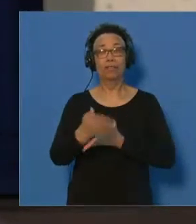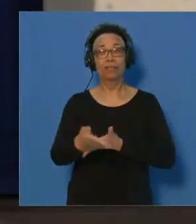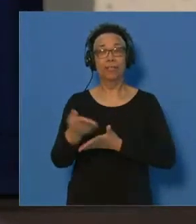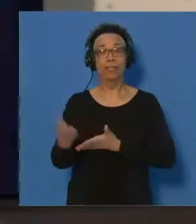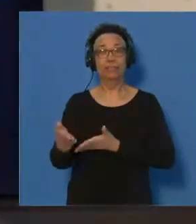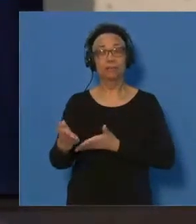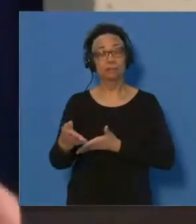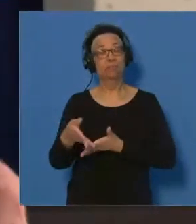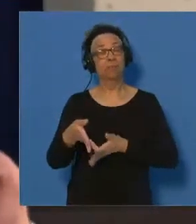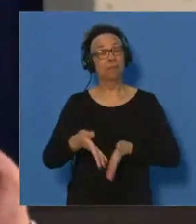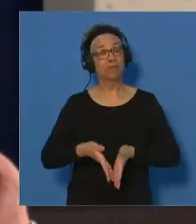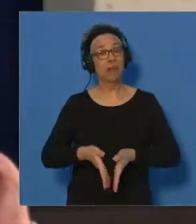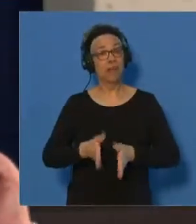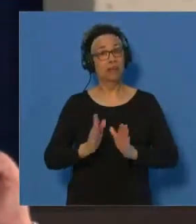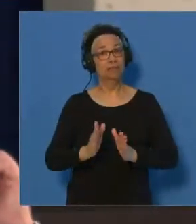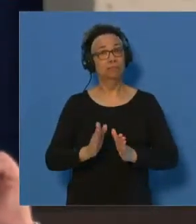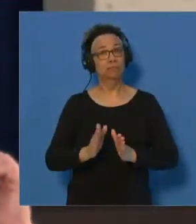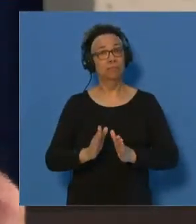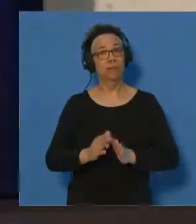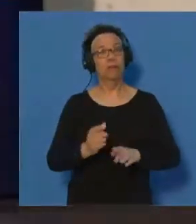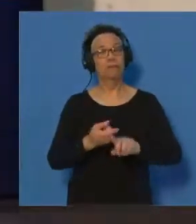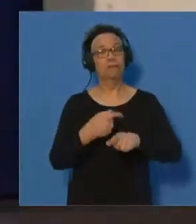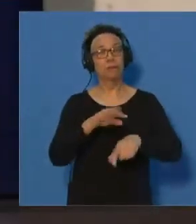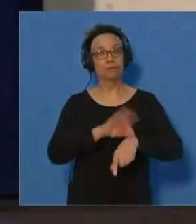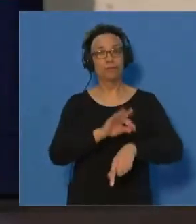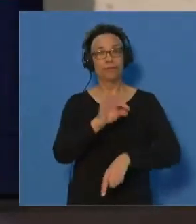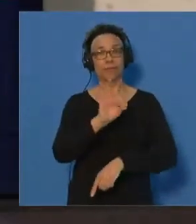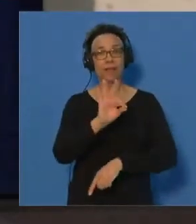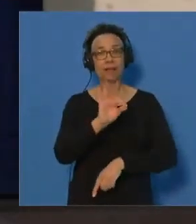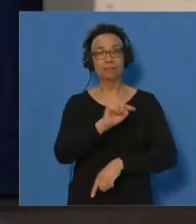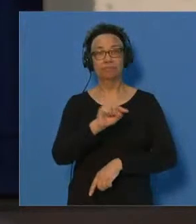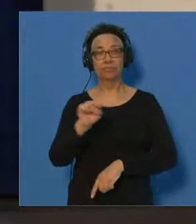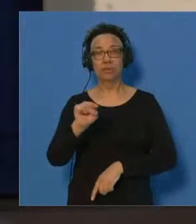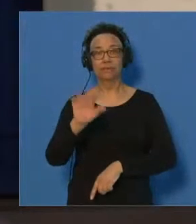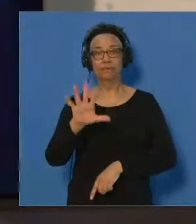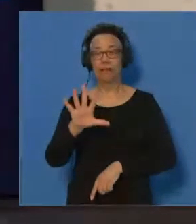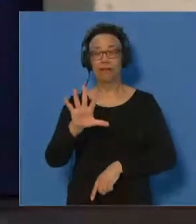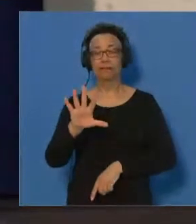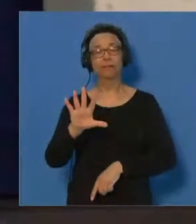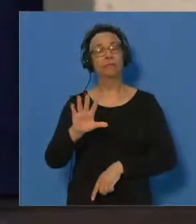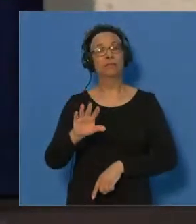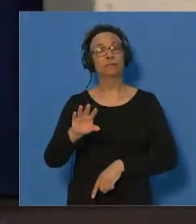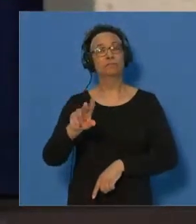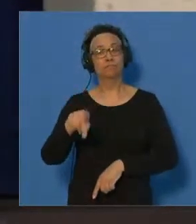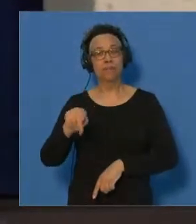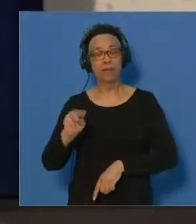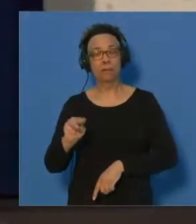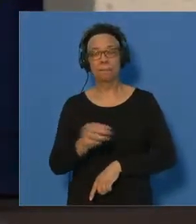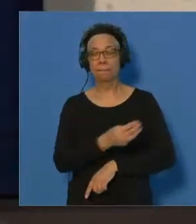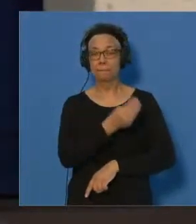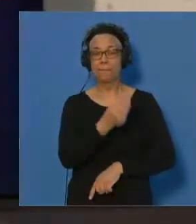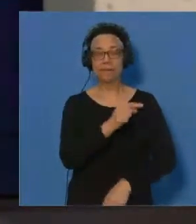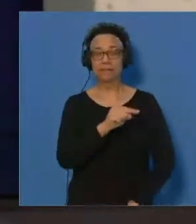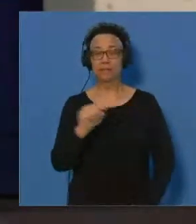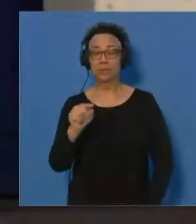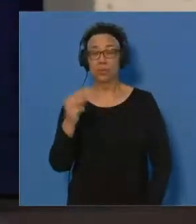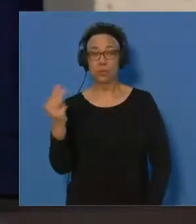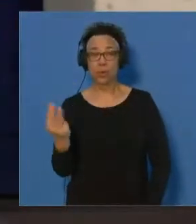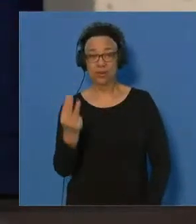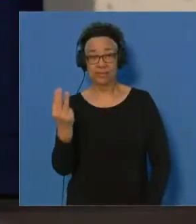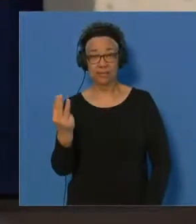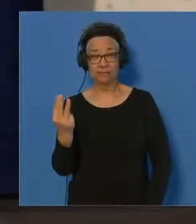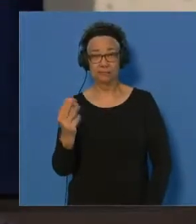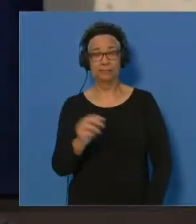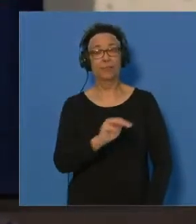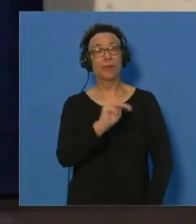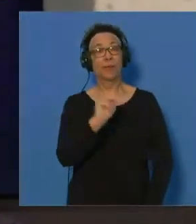is permitted from 9 a.m. to 5 p.m. Monday to Wednesday only.